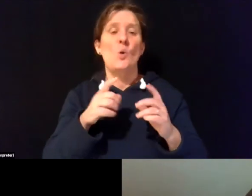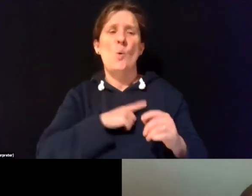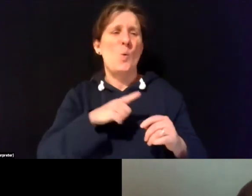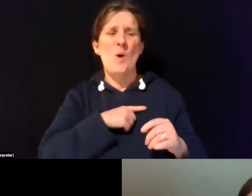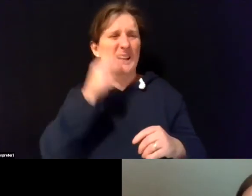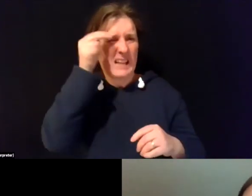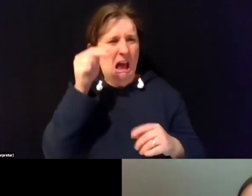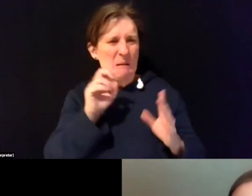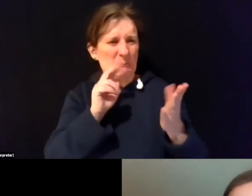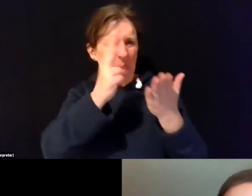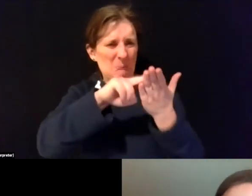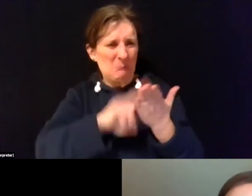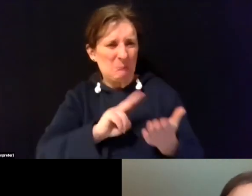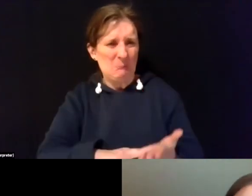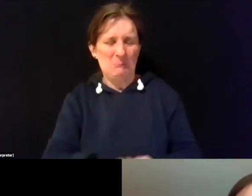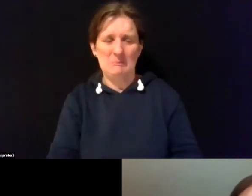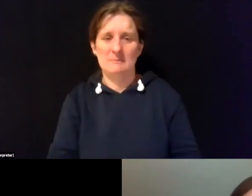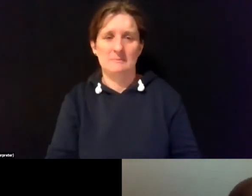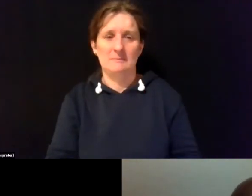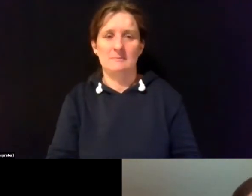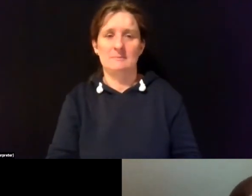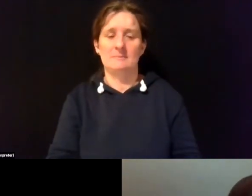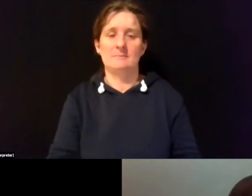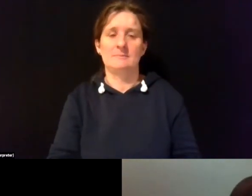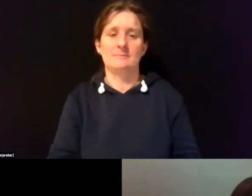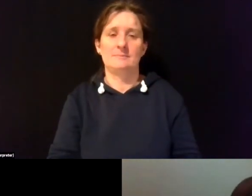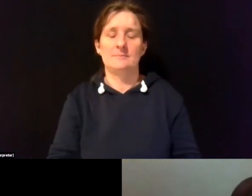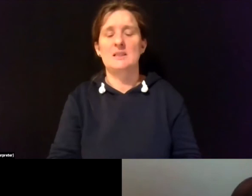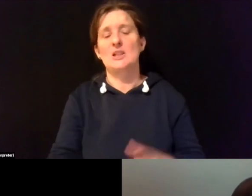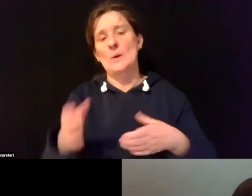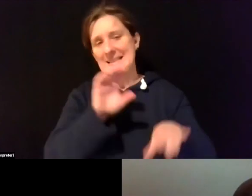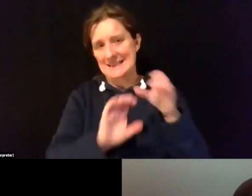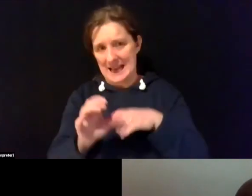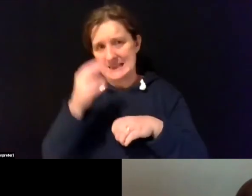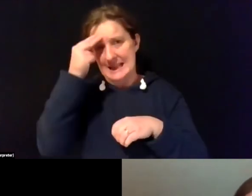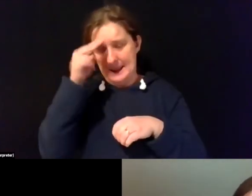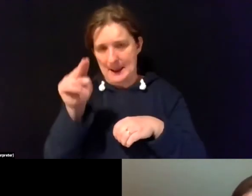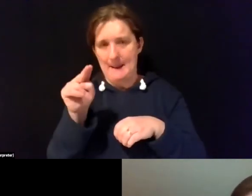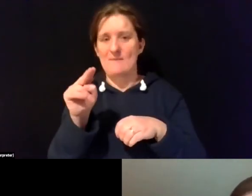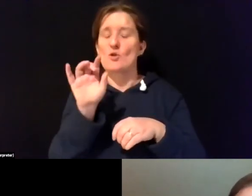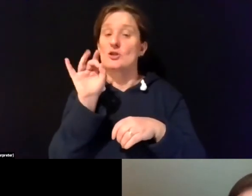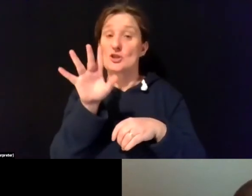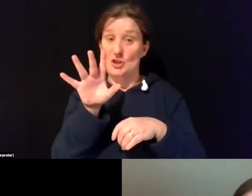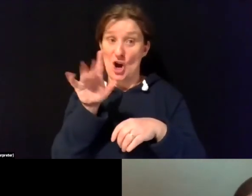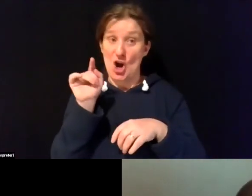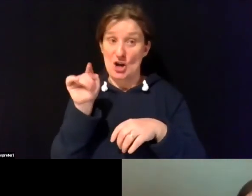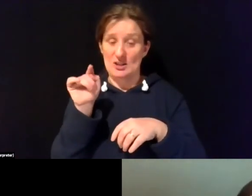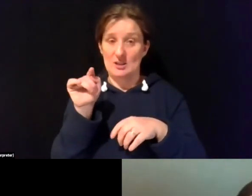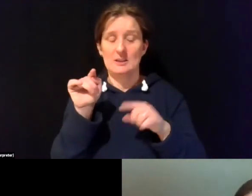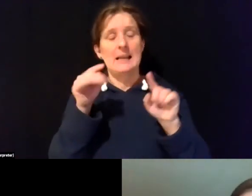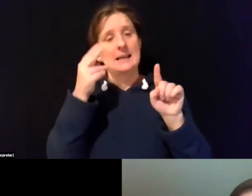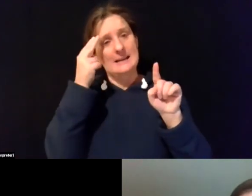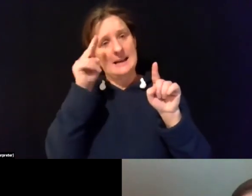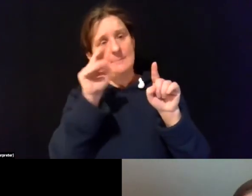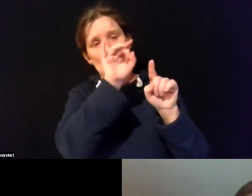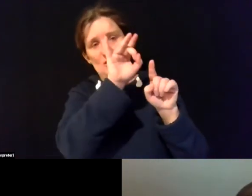So how did these? Yeah. So the scientific names come from, you name the star, and then